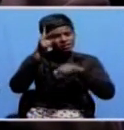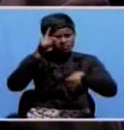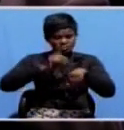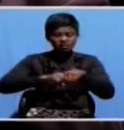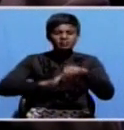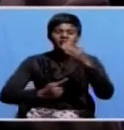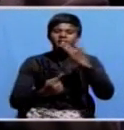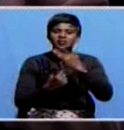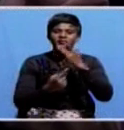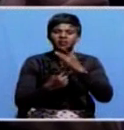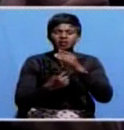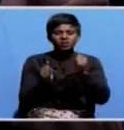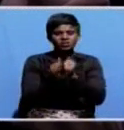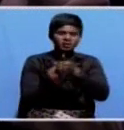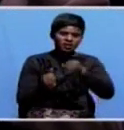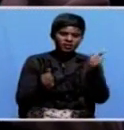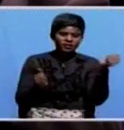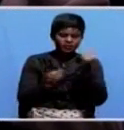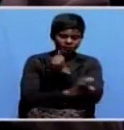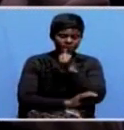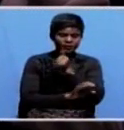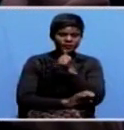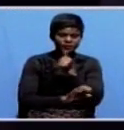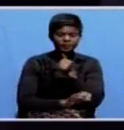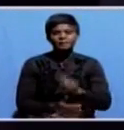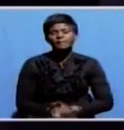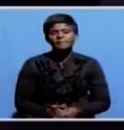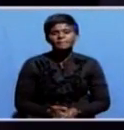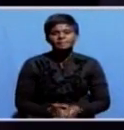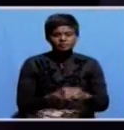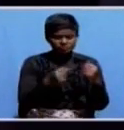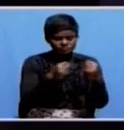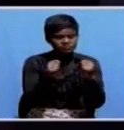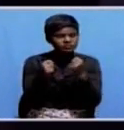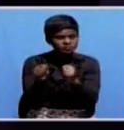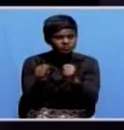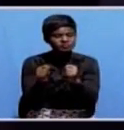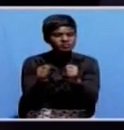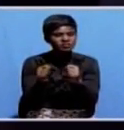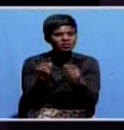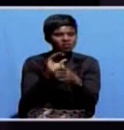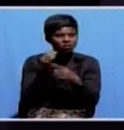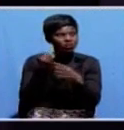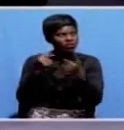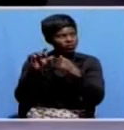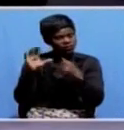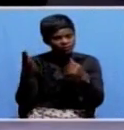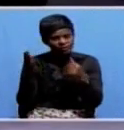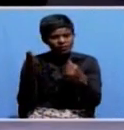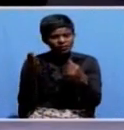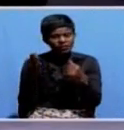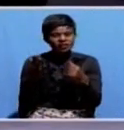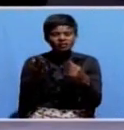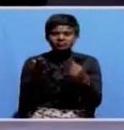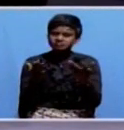And the other countries. So he was trying to emulate them. He was trying to emulate them. He was going to go back on his word. Had the civil society not